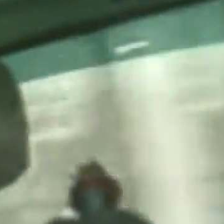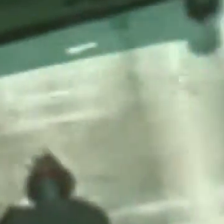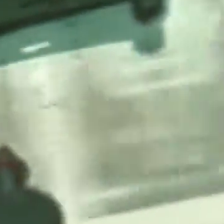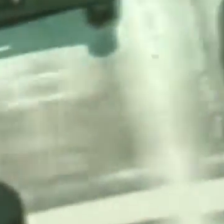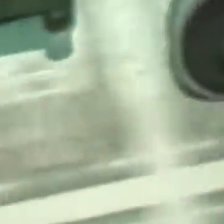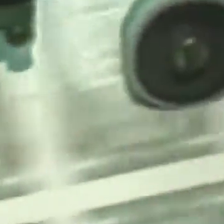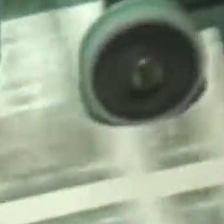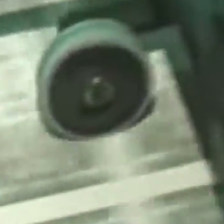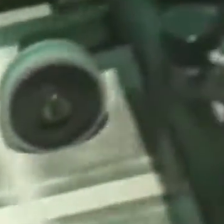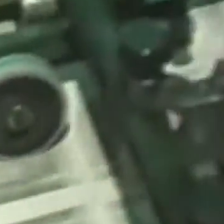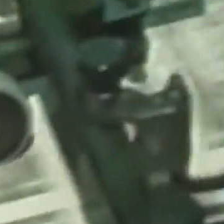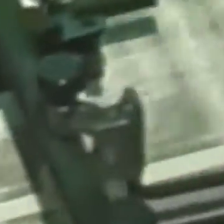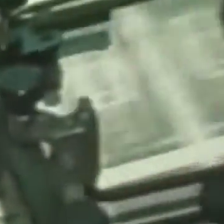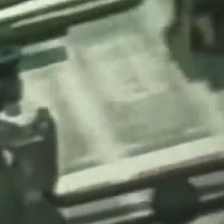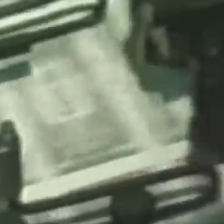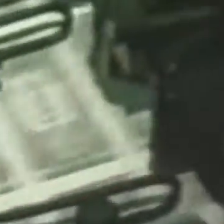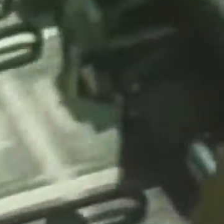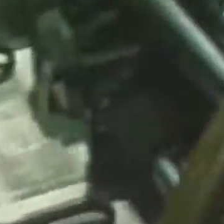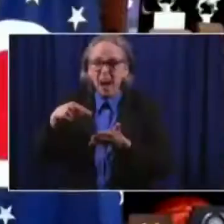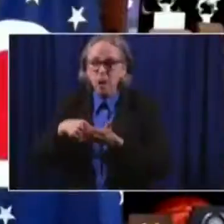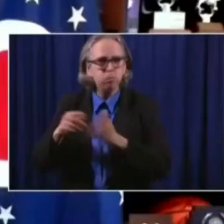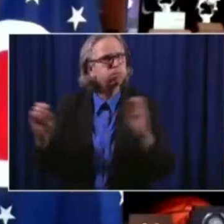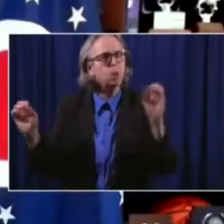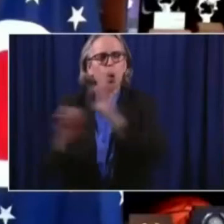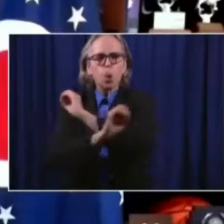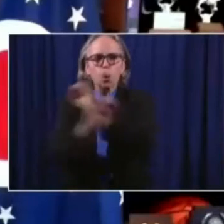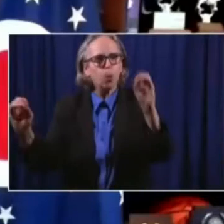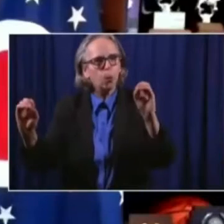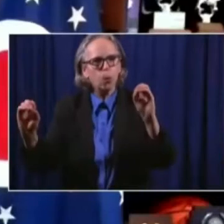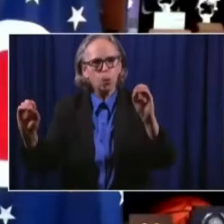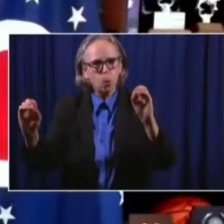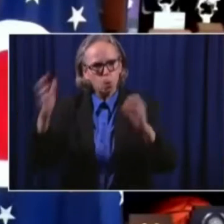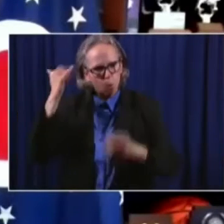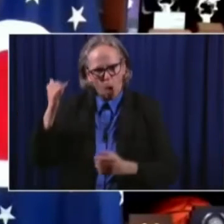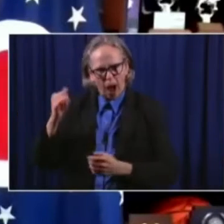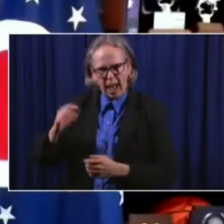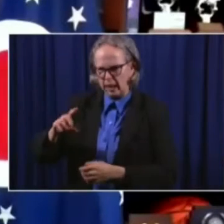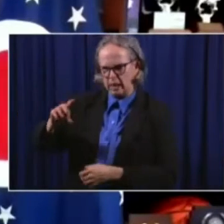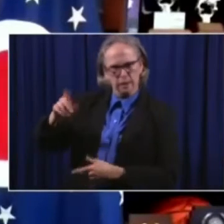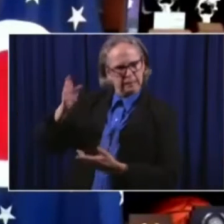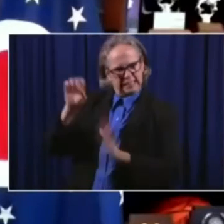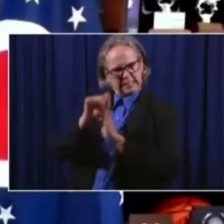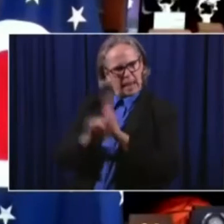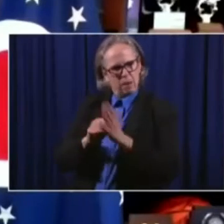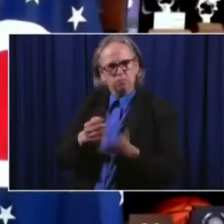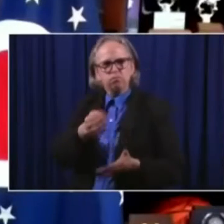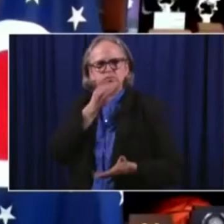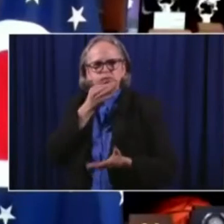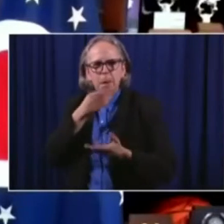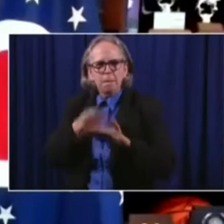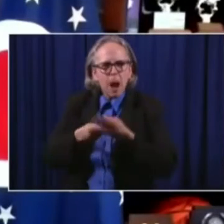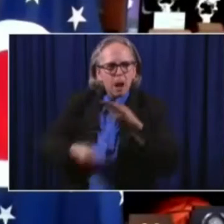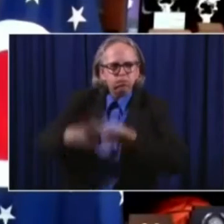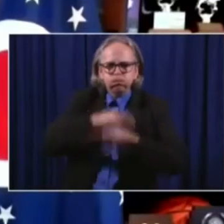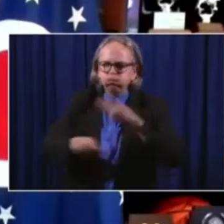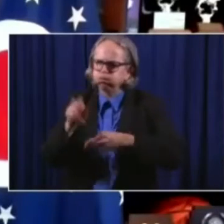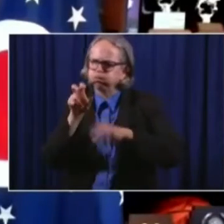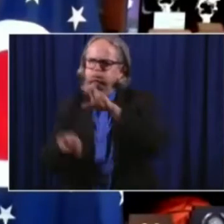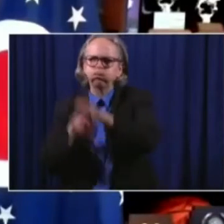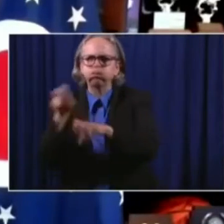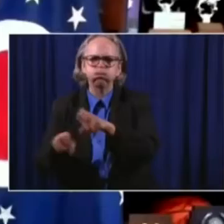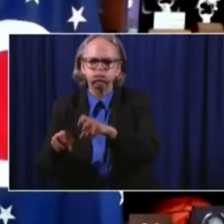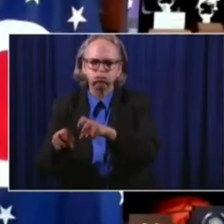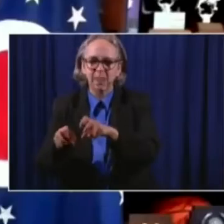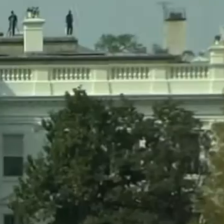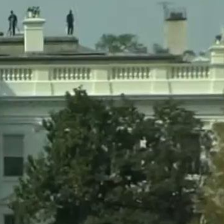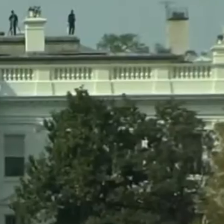deficit. This is money that businesses paid in, they've earned, and it's being returned to them at really a crucial